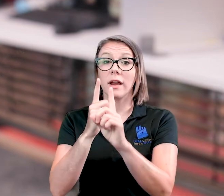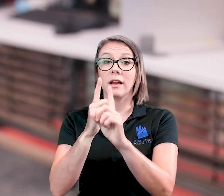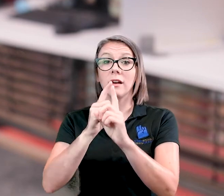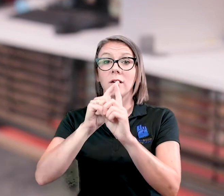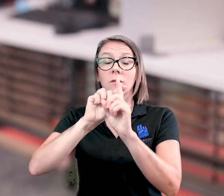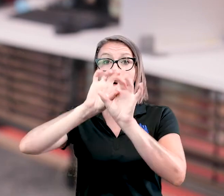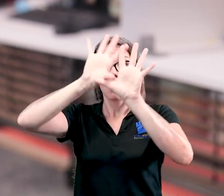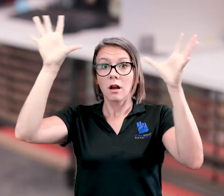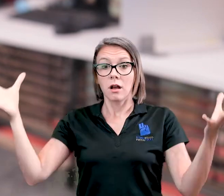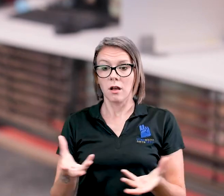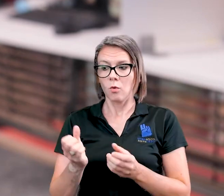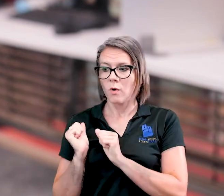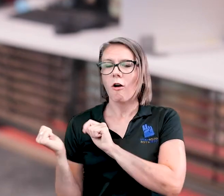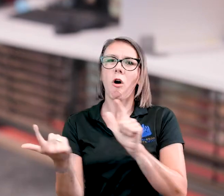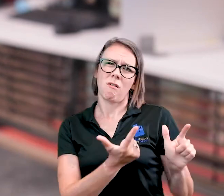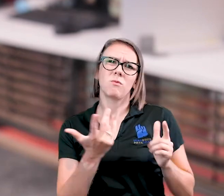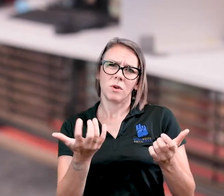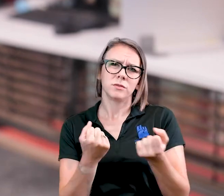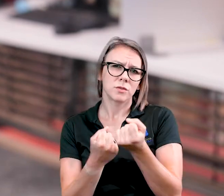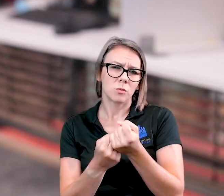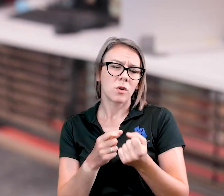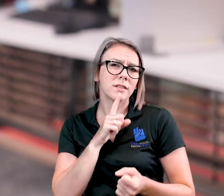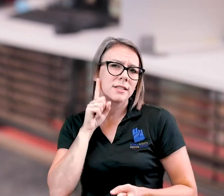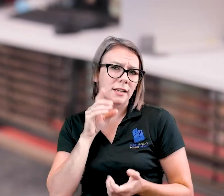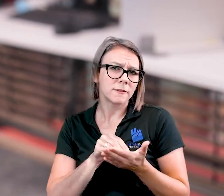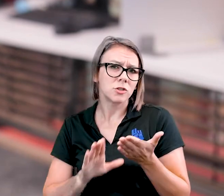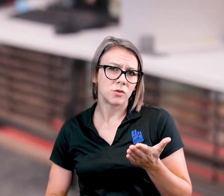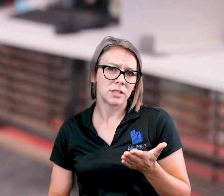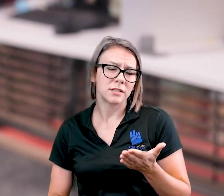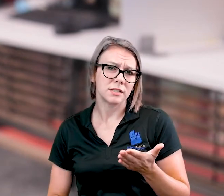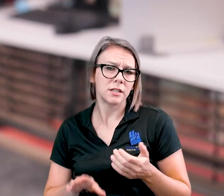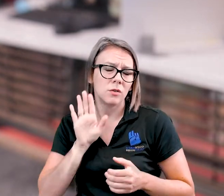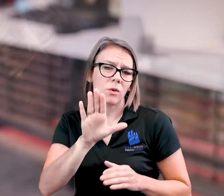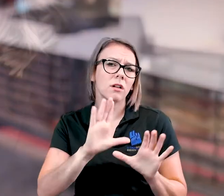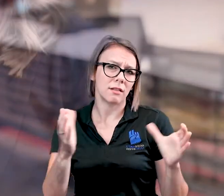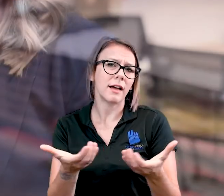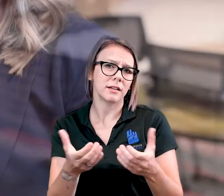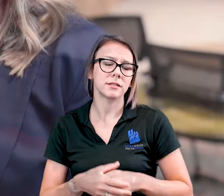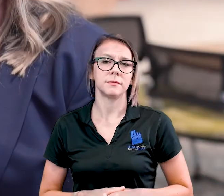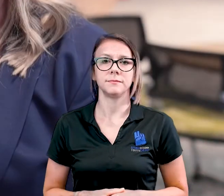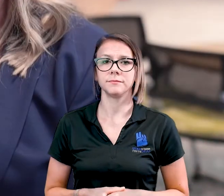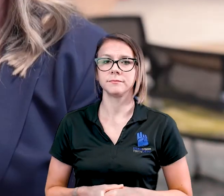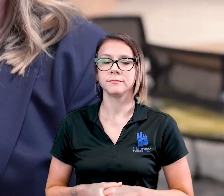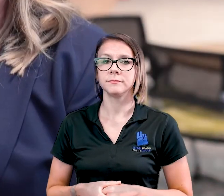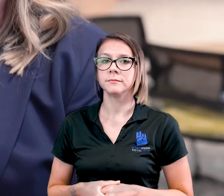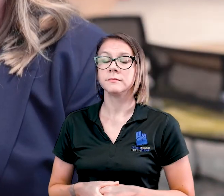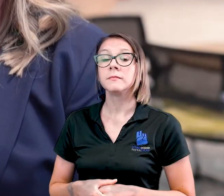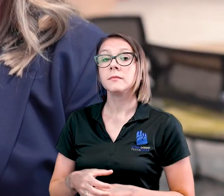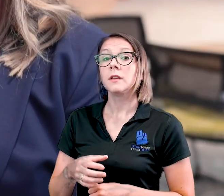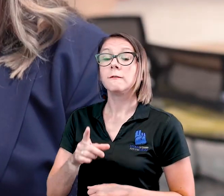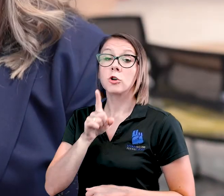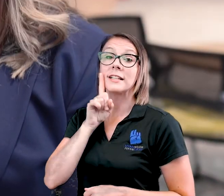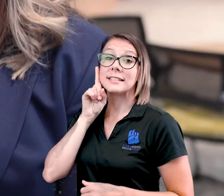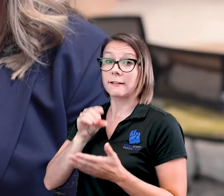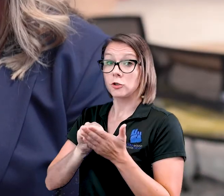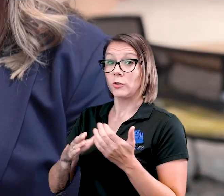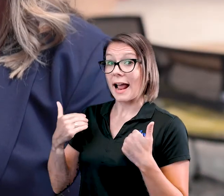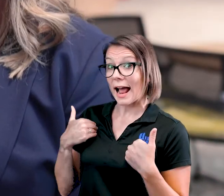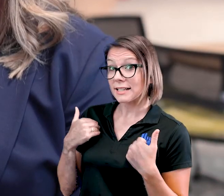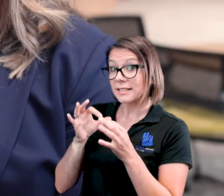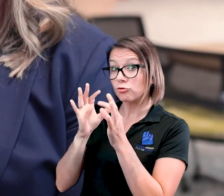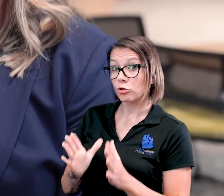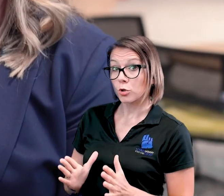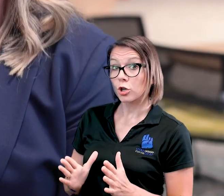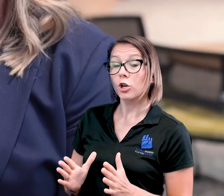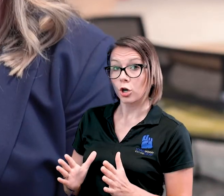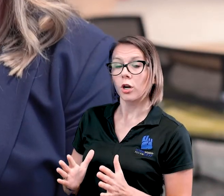that I would look at is we're all here for the deaf student and for the students in the classroom. For a deaf student, it's almost